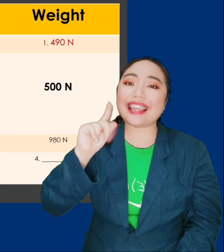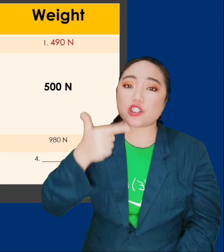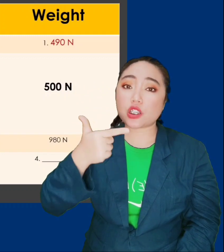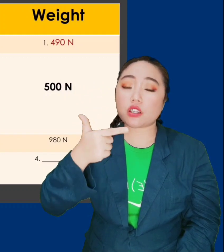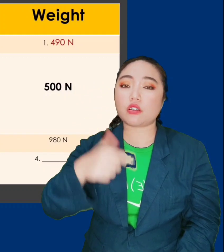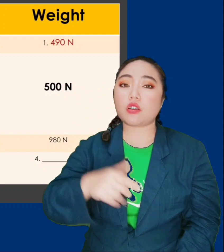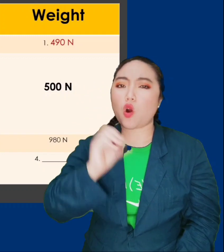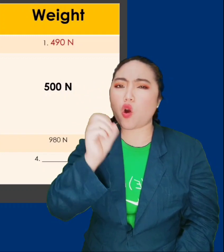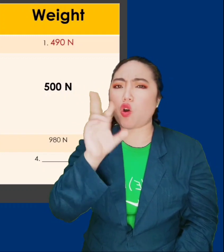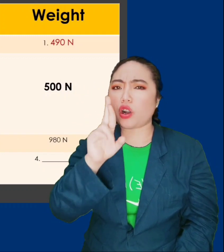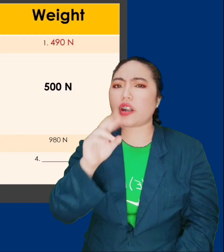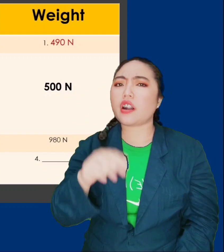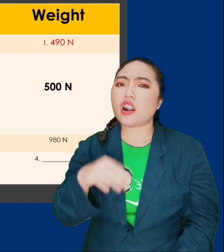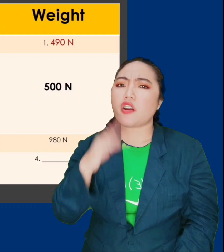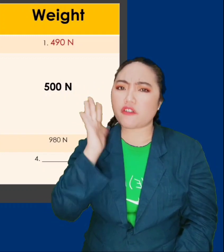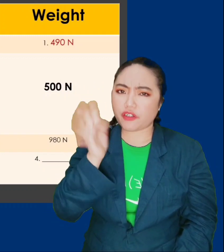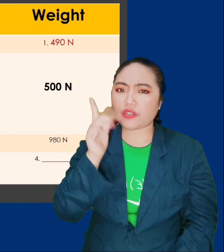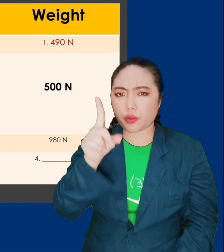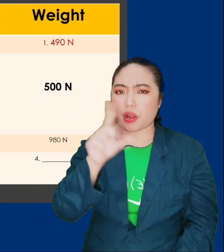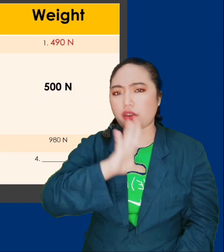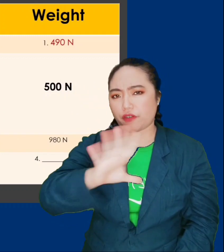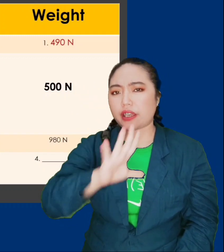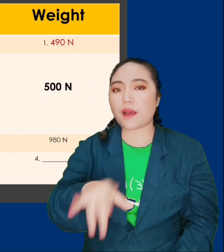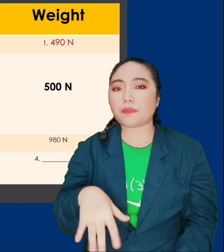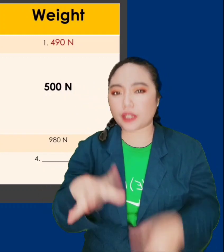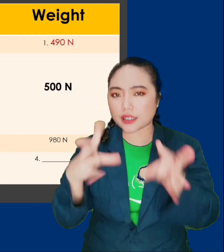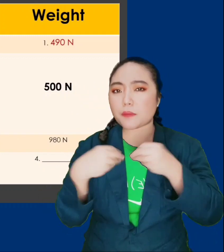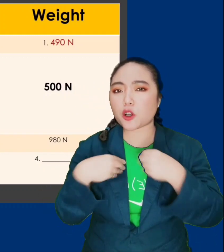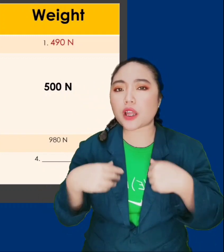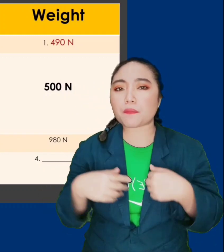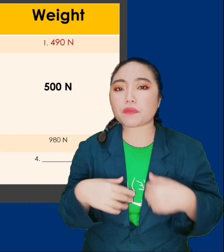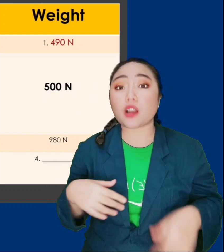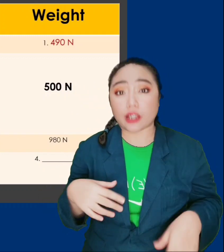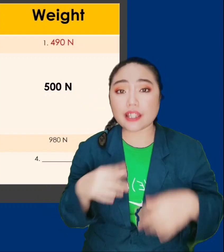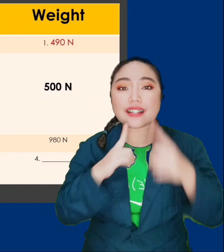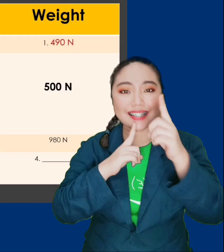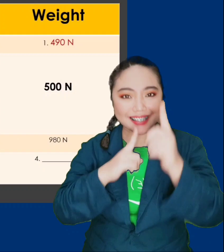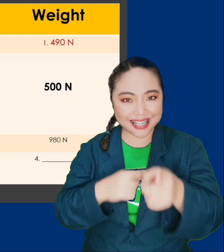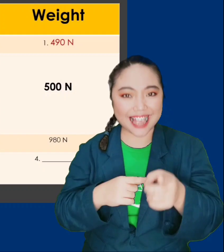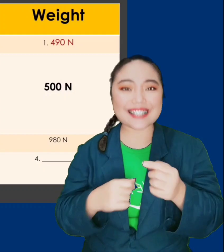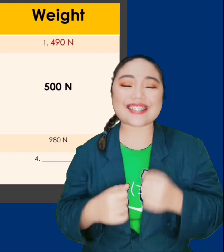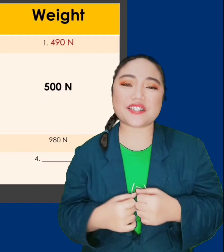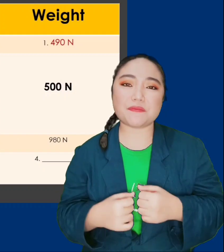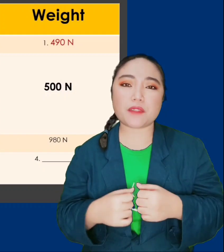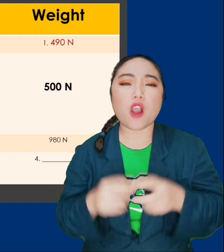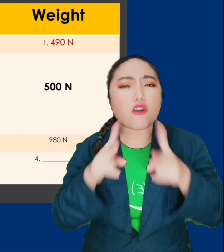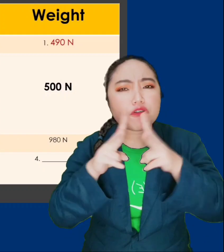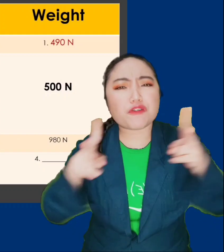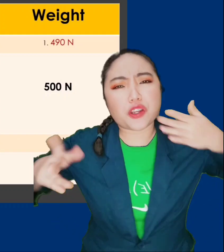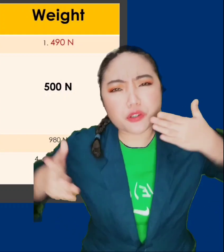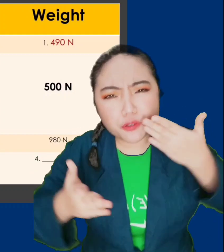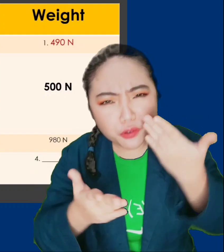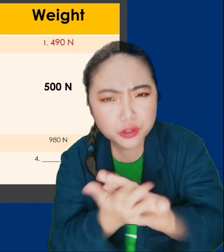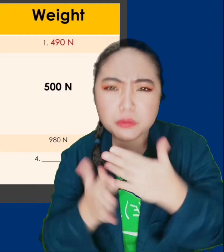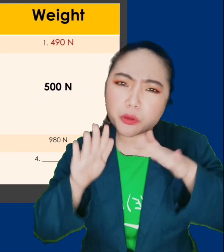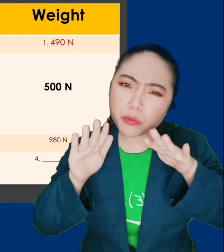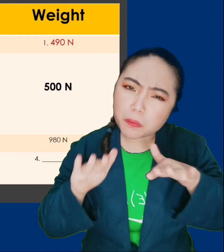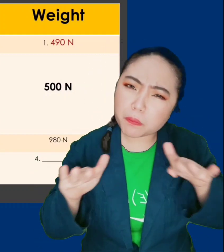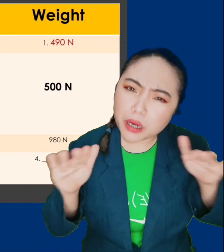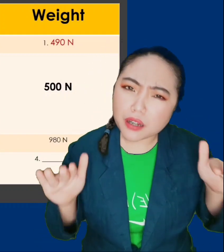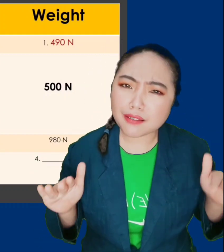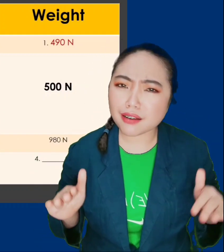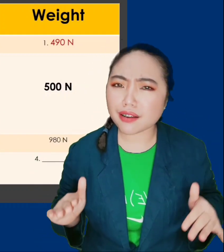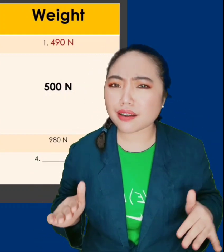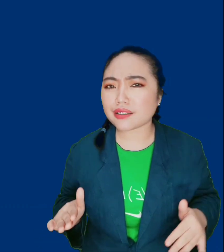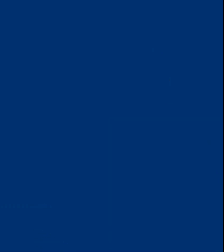51.02 kilogram. Okay? Or 51 kilogram. I'll accept that. Number 3 answer.